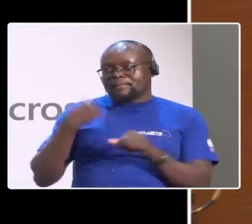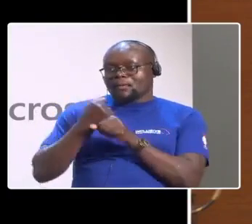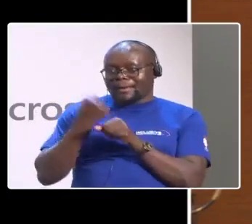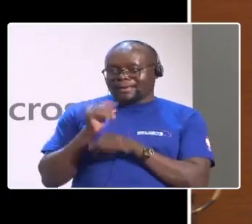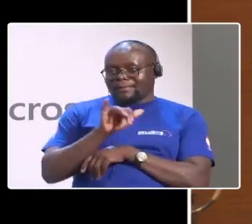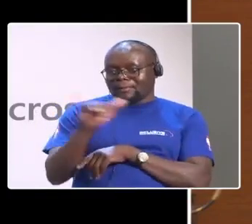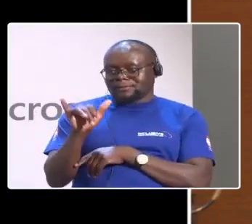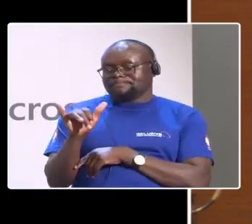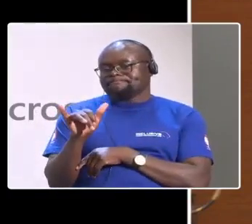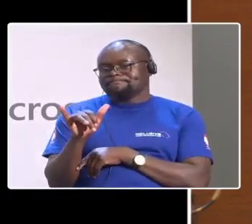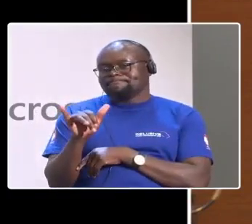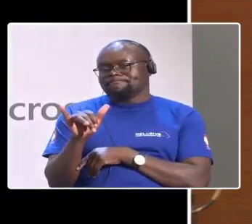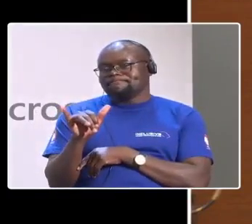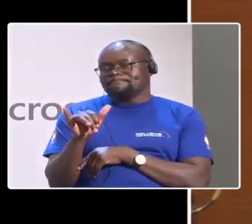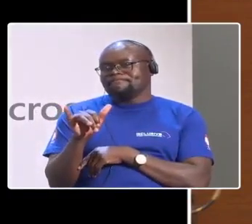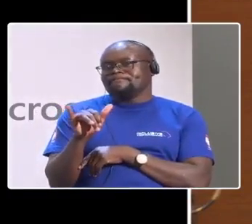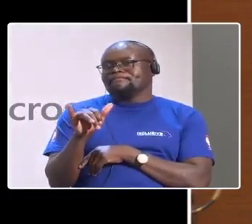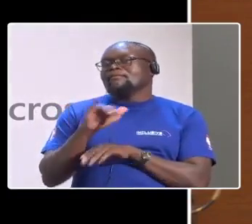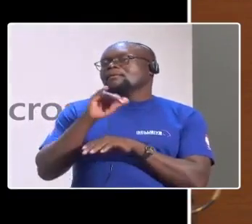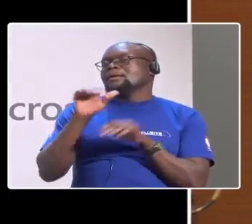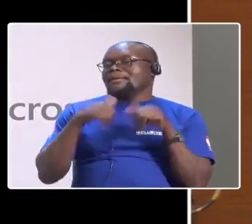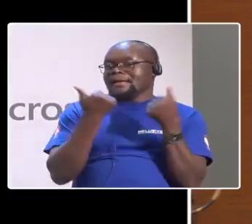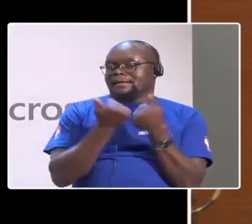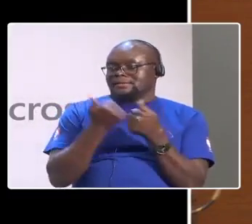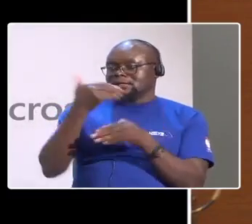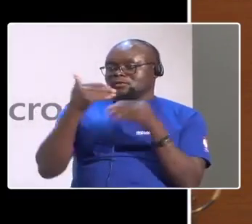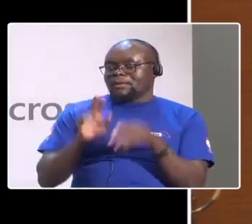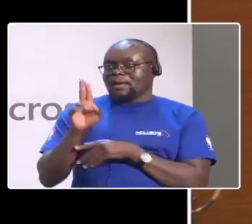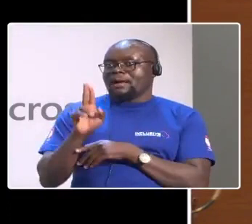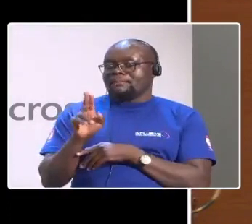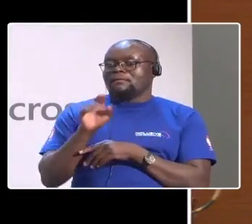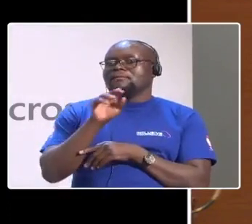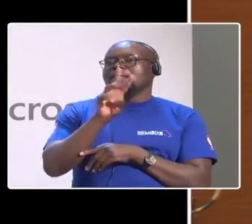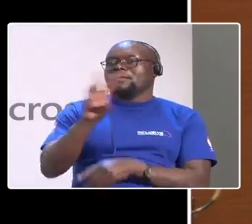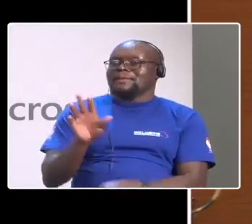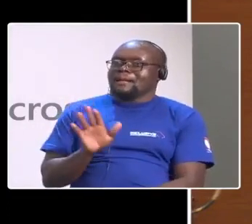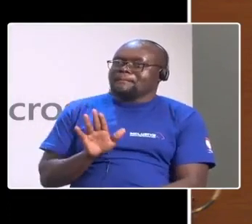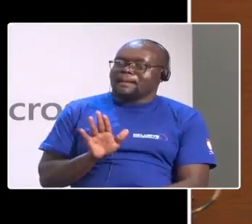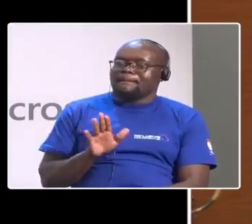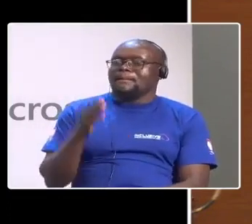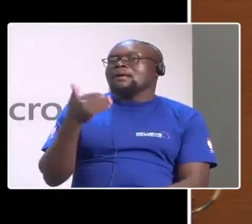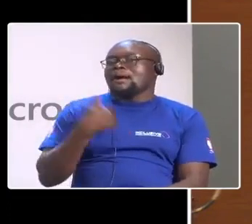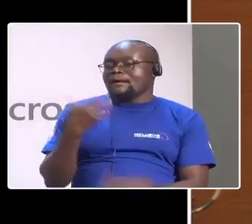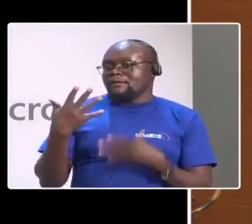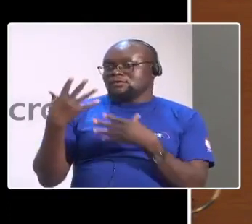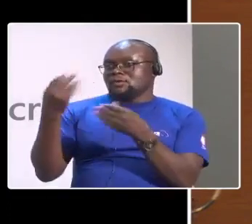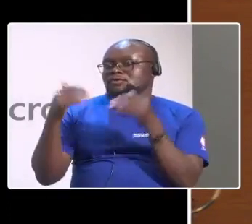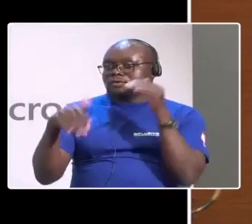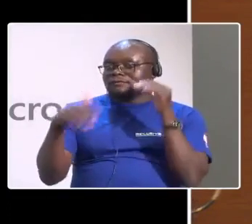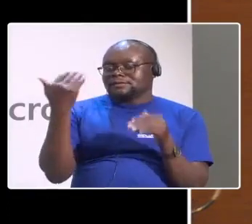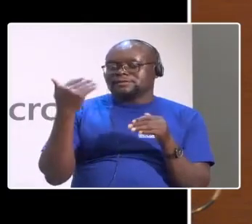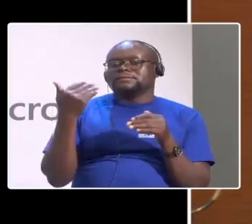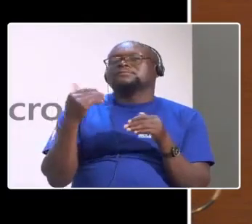in the let's say in all these agencies that are building up their websites, they have to go to